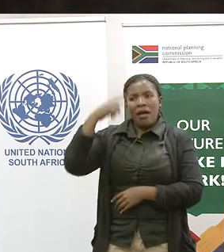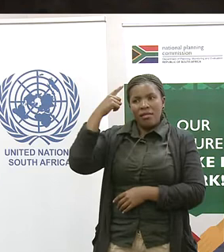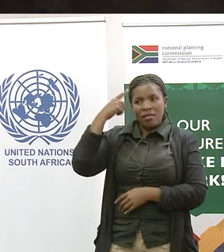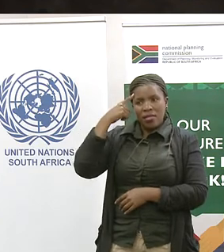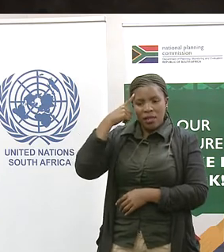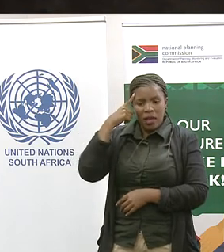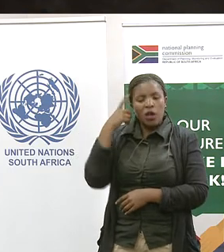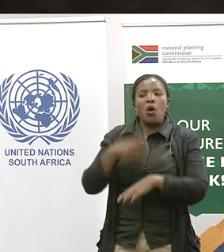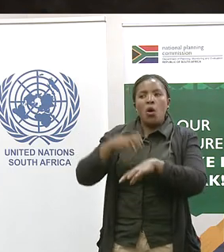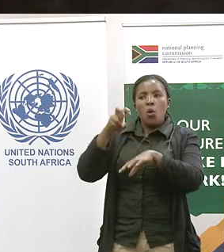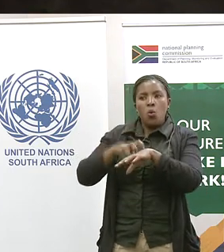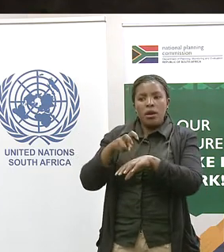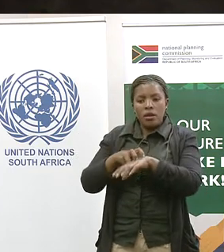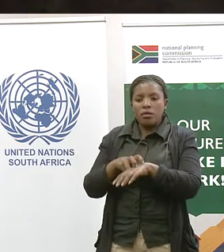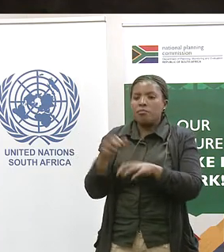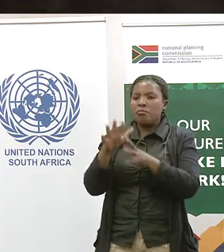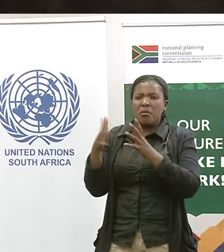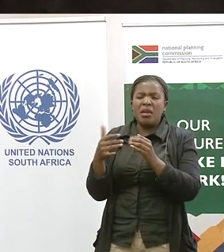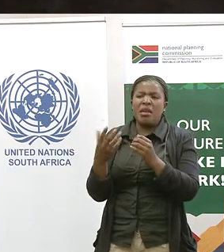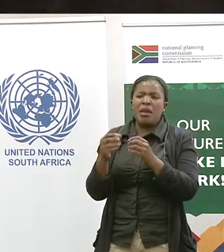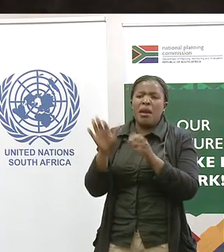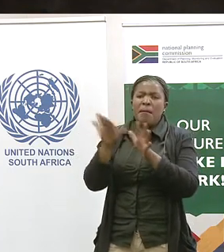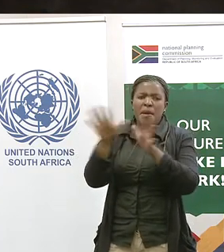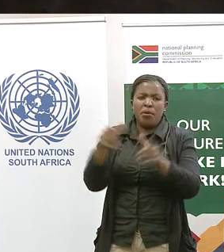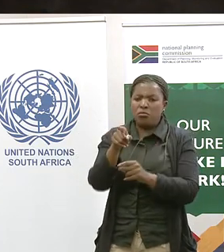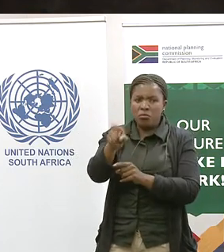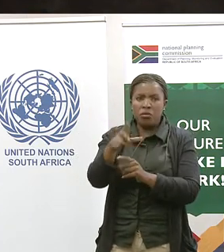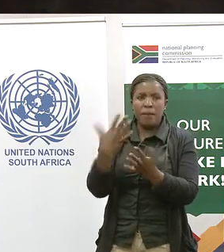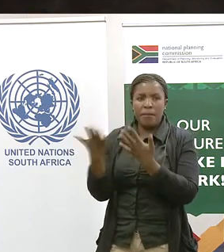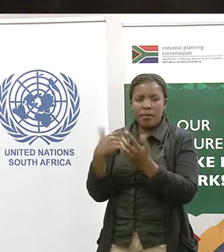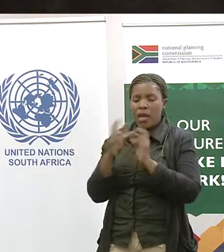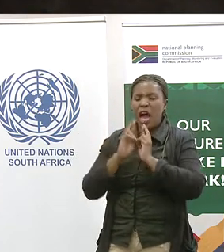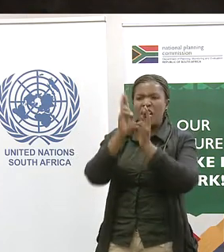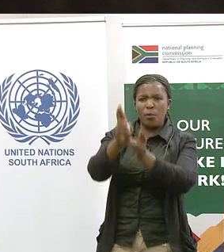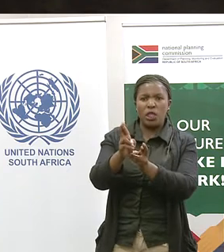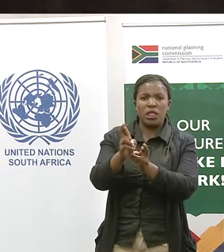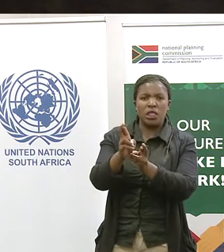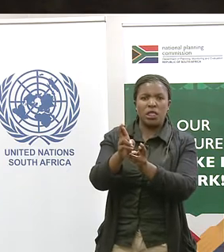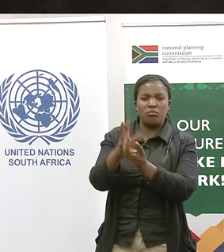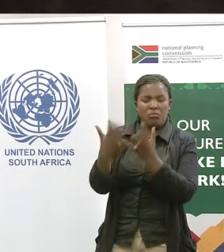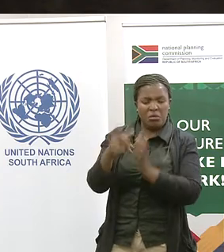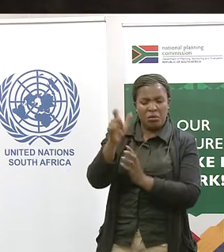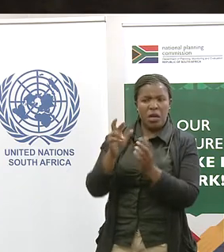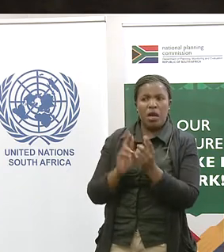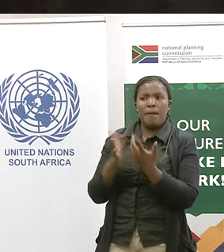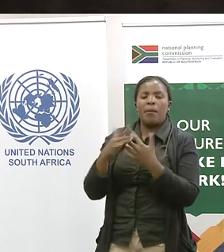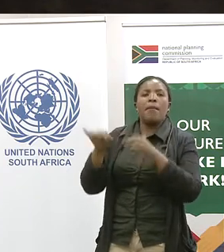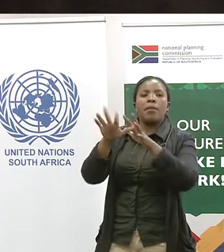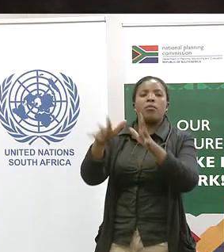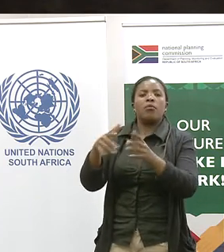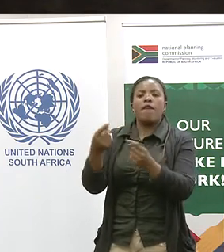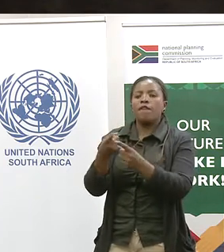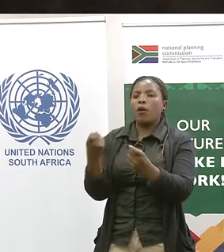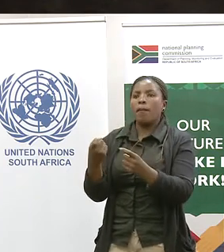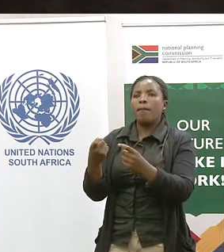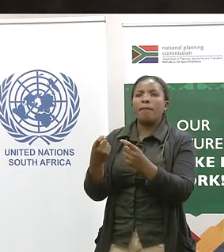taxi because I'm disabled. I should be able to report it somewhere. I think field workers, I think